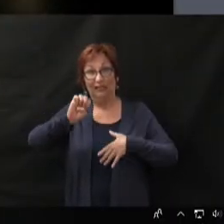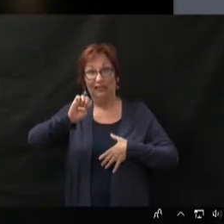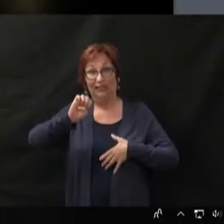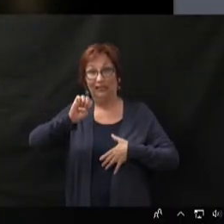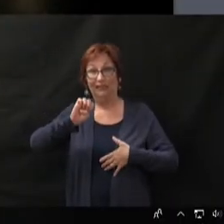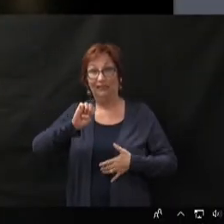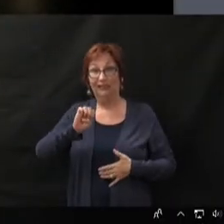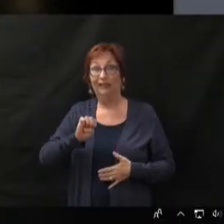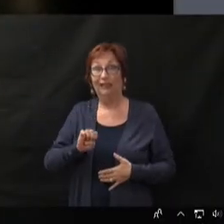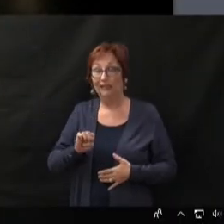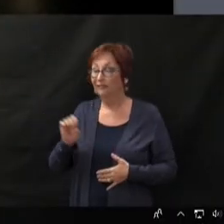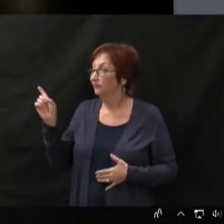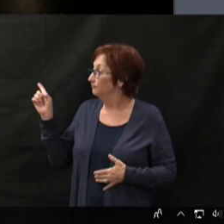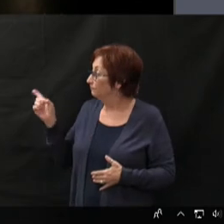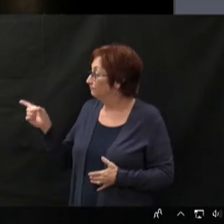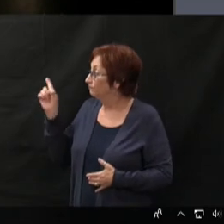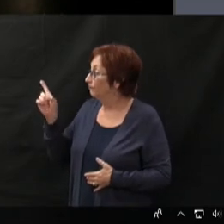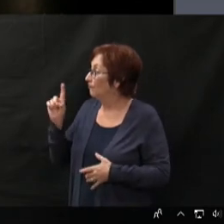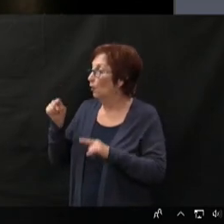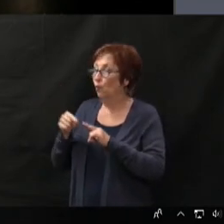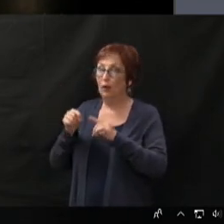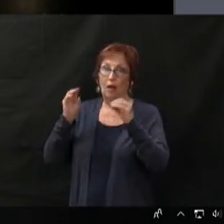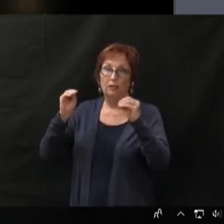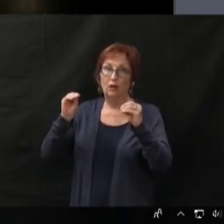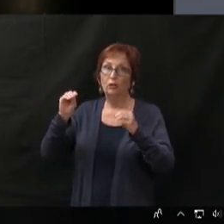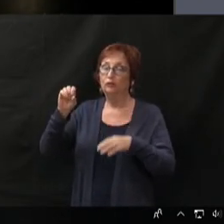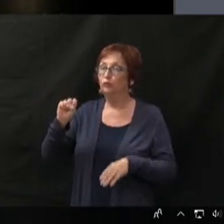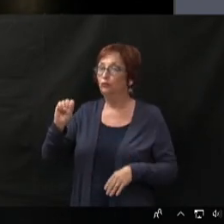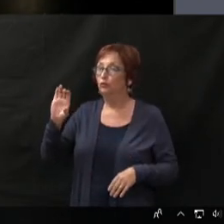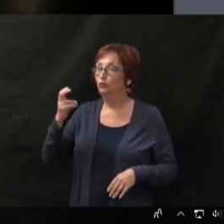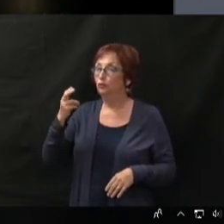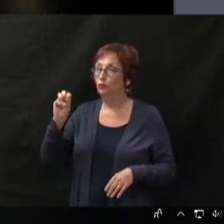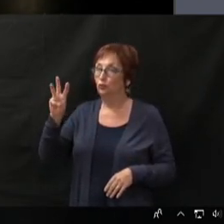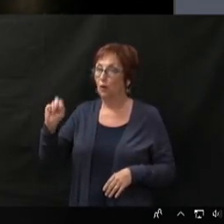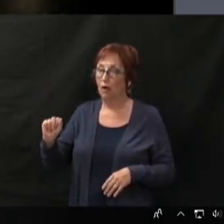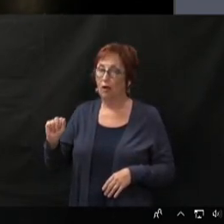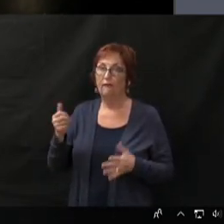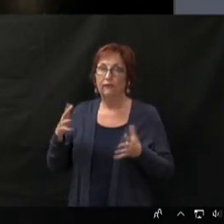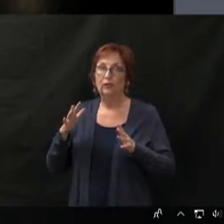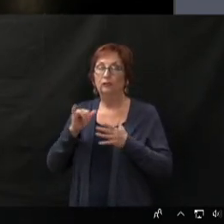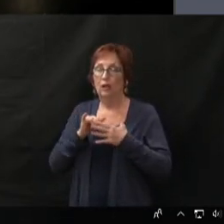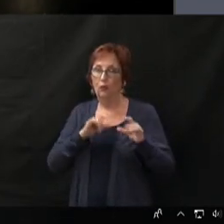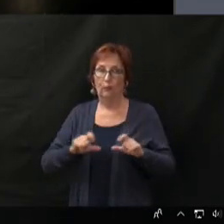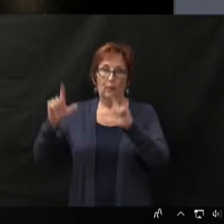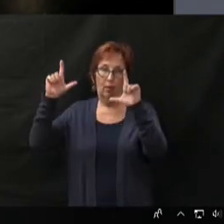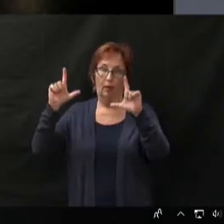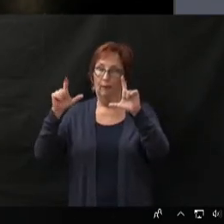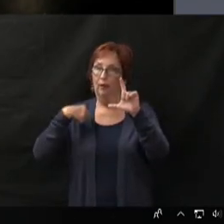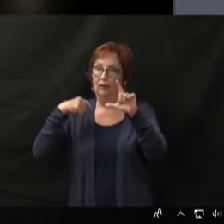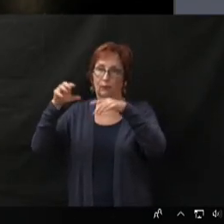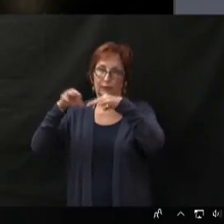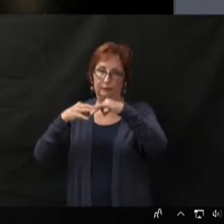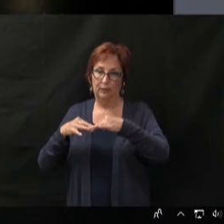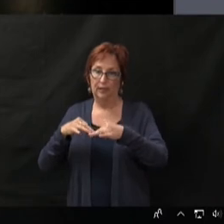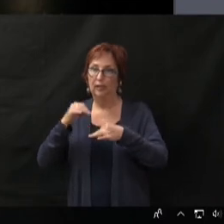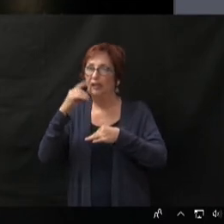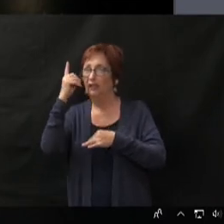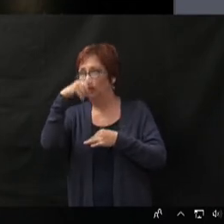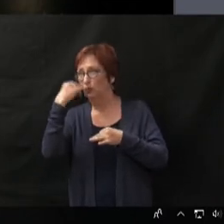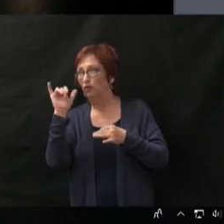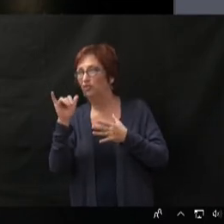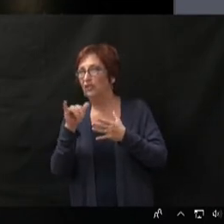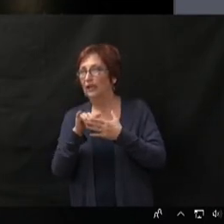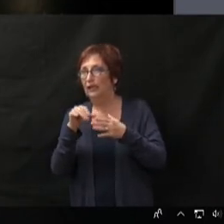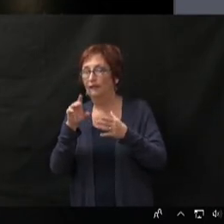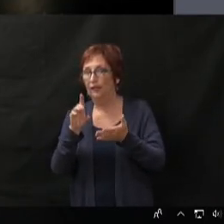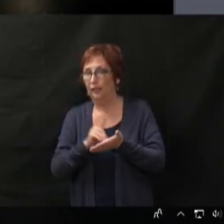blending deck. Once I've taught schwa, I would pull this up, and I explain to kids, this is what it would look like in the